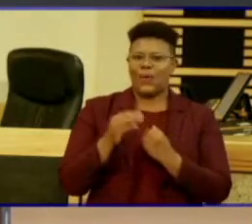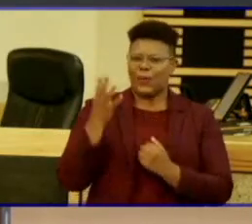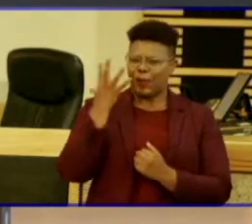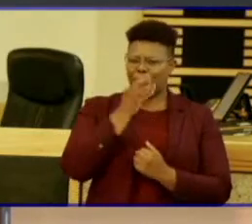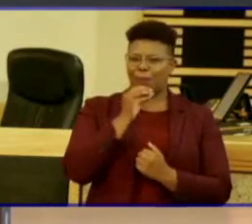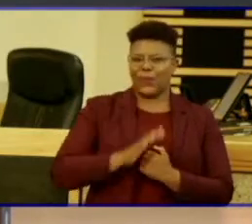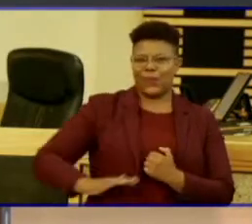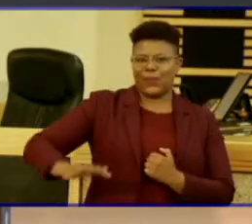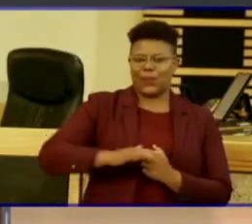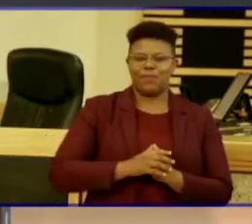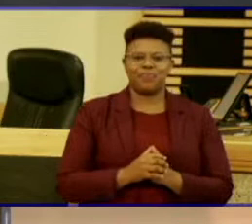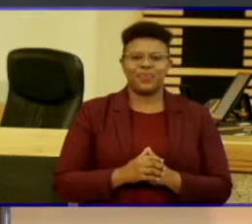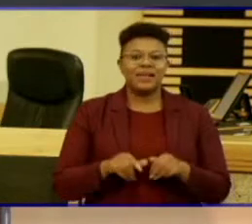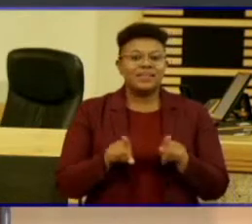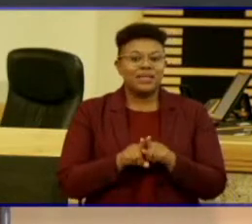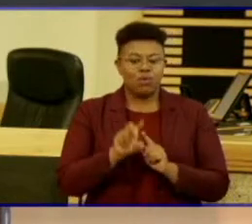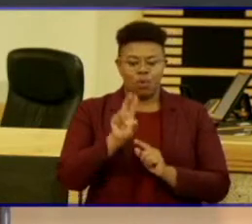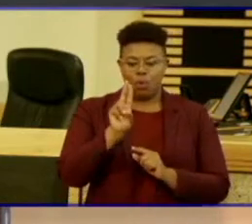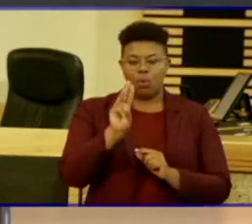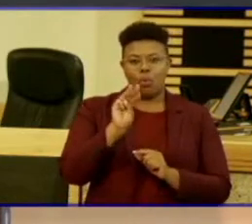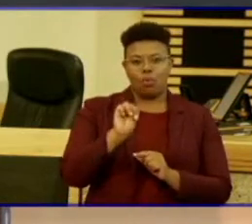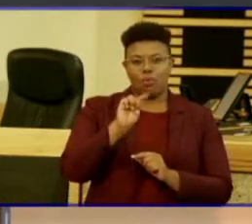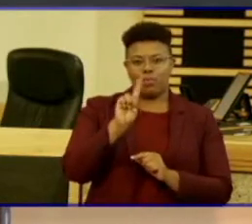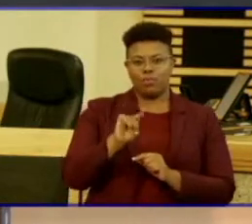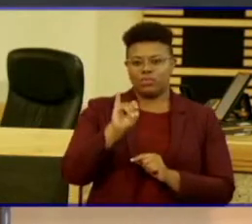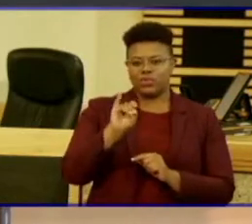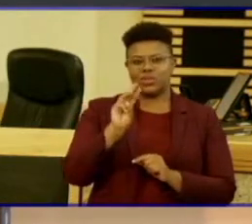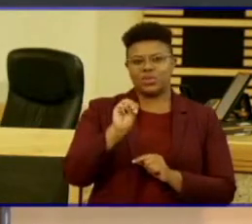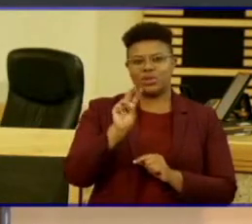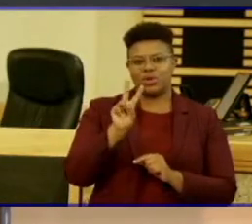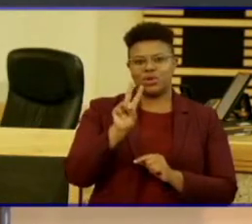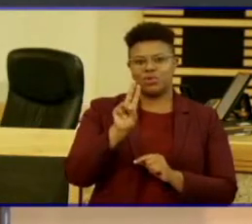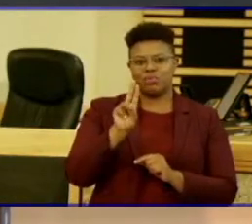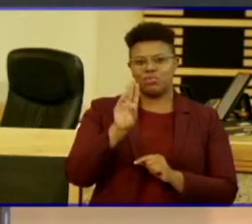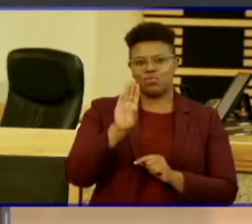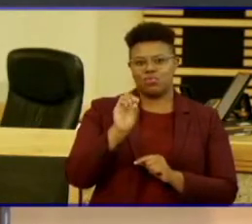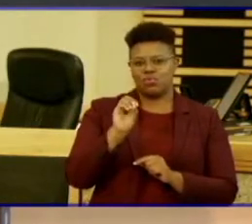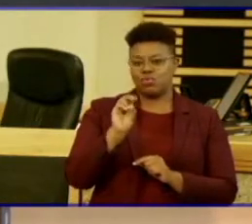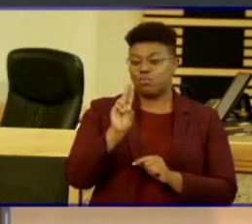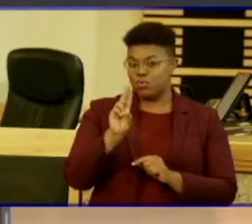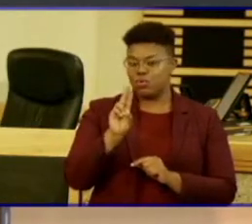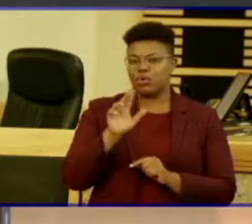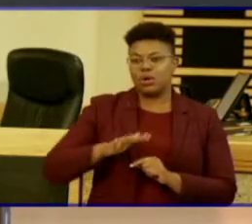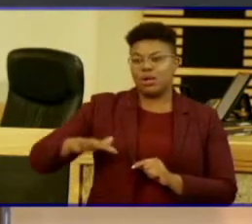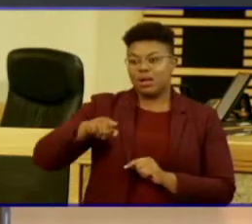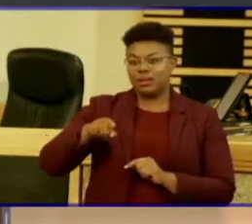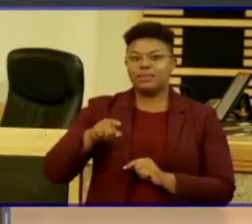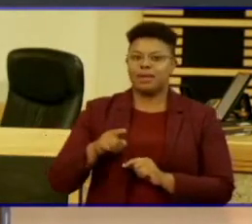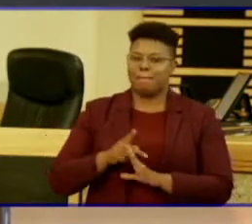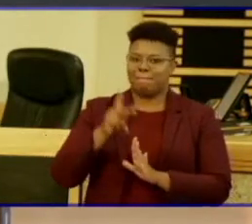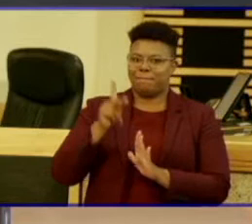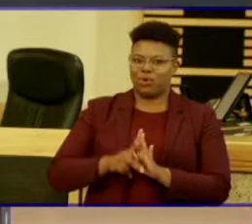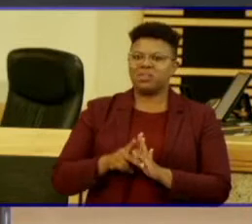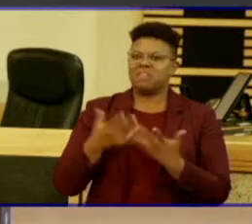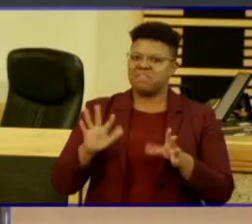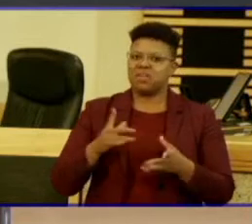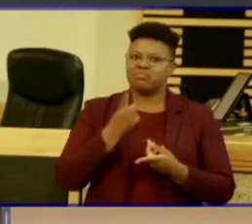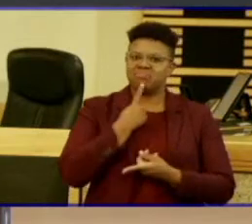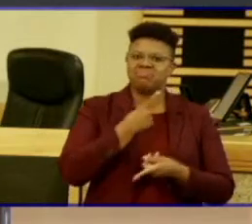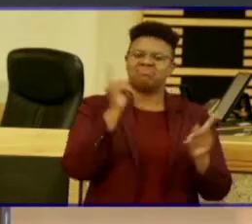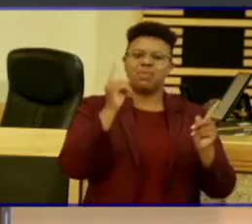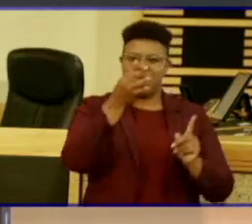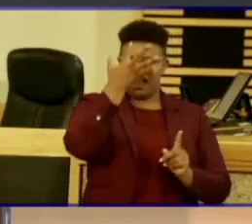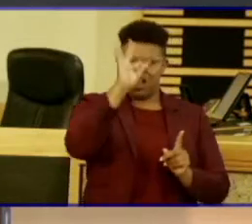the Umzimvubu multipurpose water project has been gazetted as a strategic infrastructure project. I'm happy to announce that